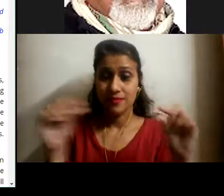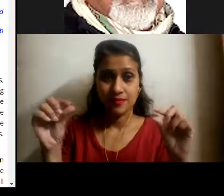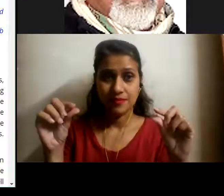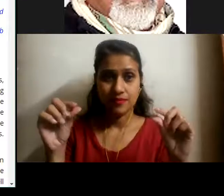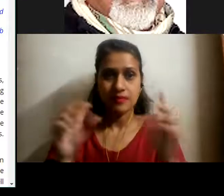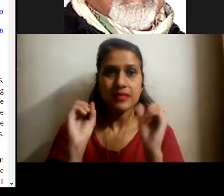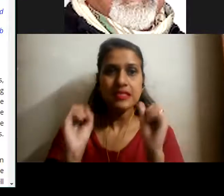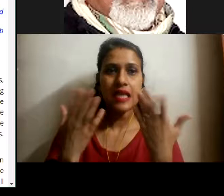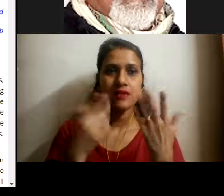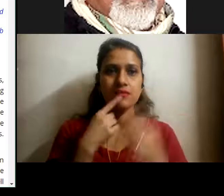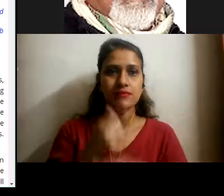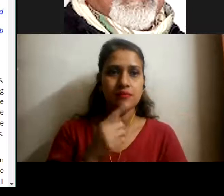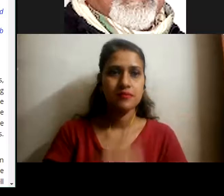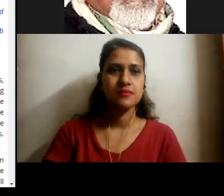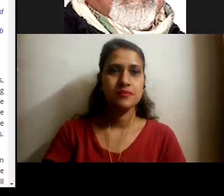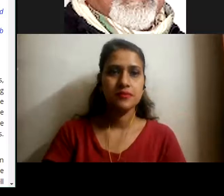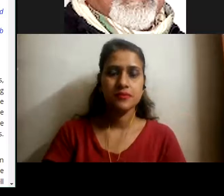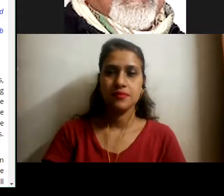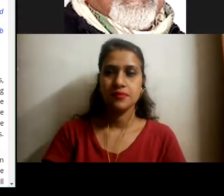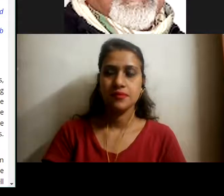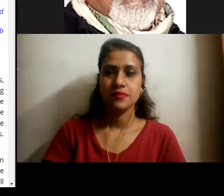here. So usually,